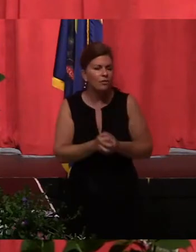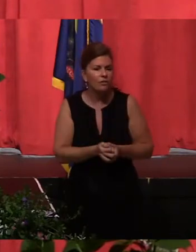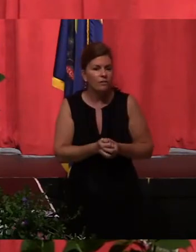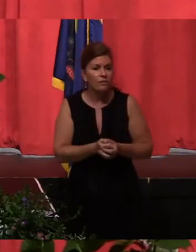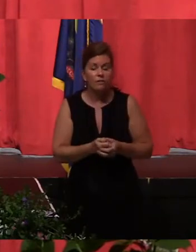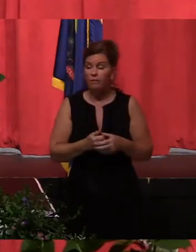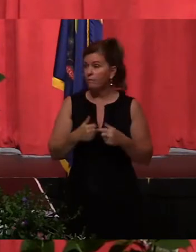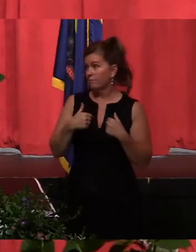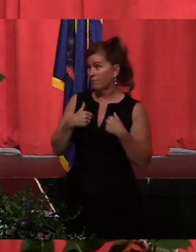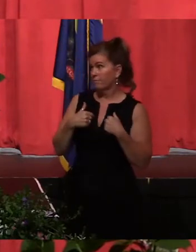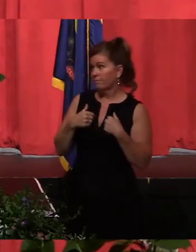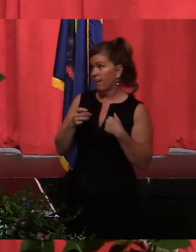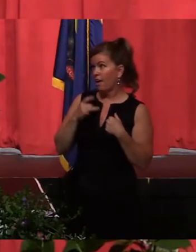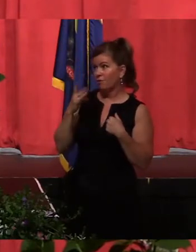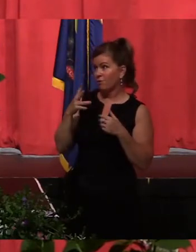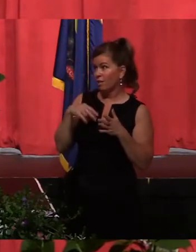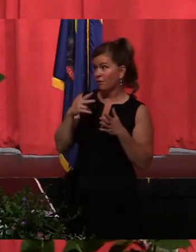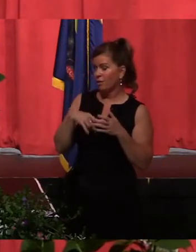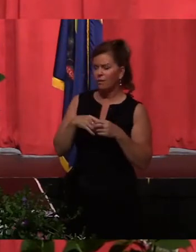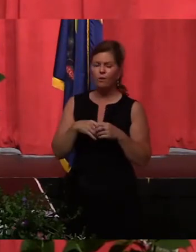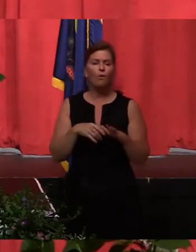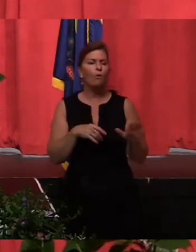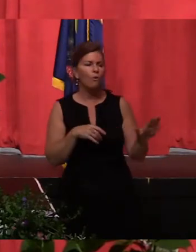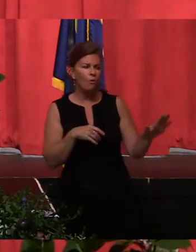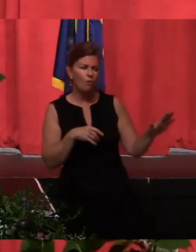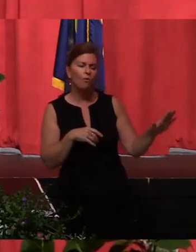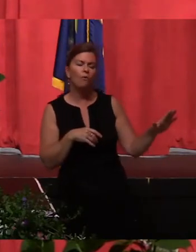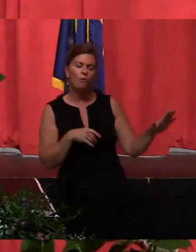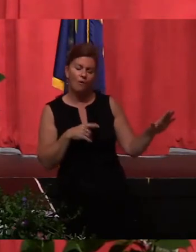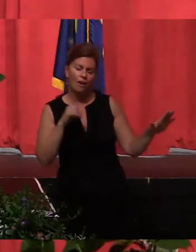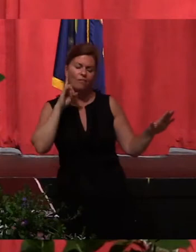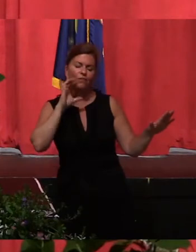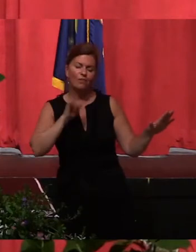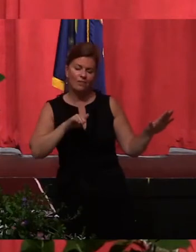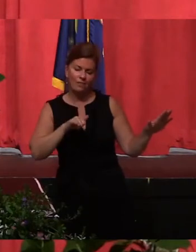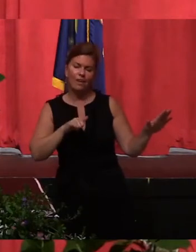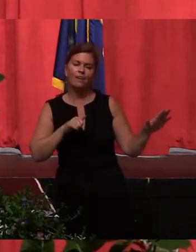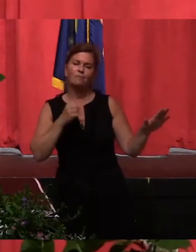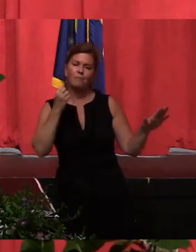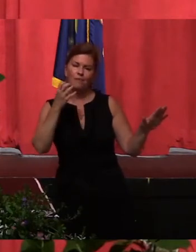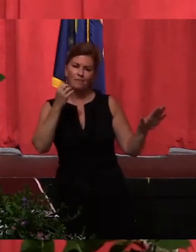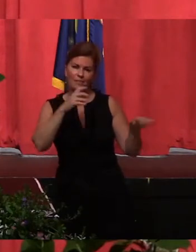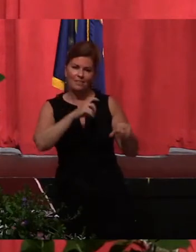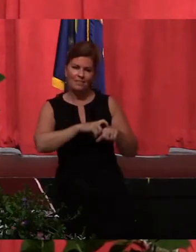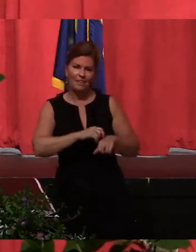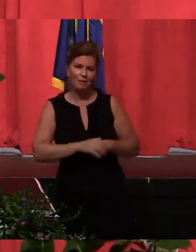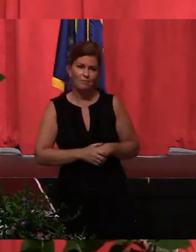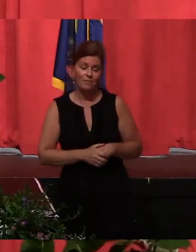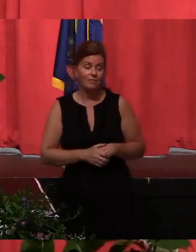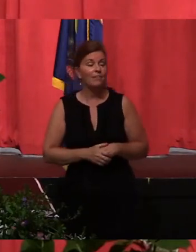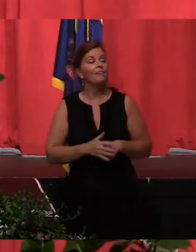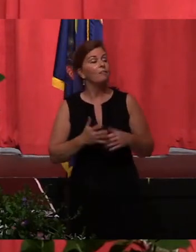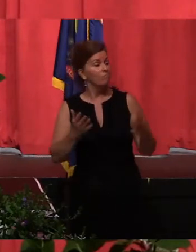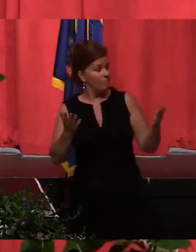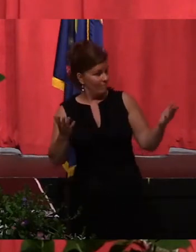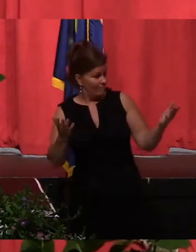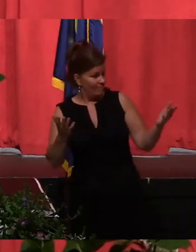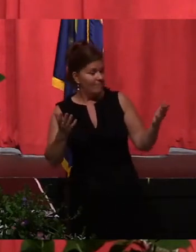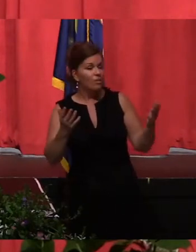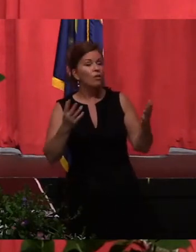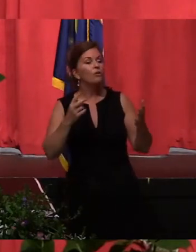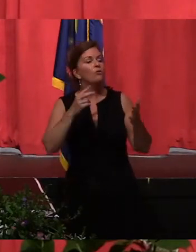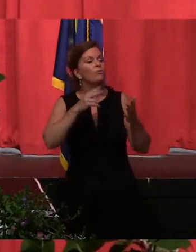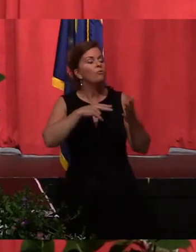read. Believe me, I've heard that more than once in my classroom. To this I offer,